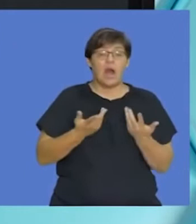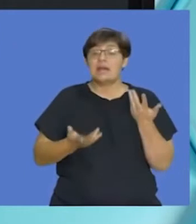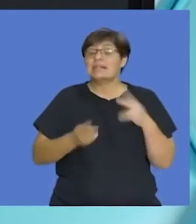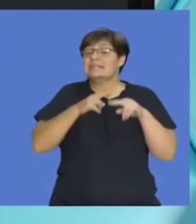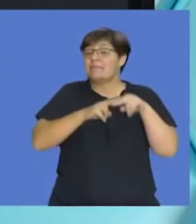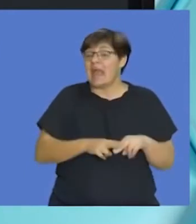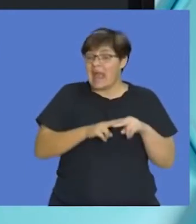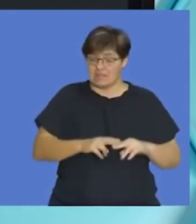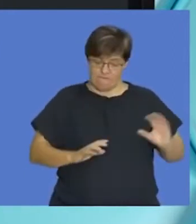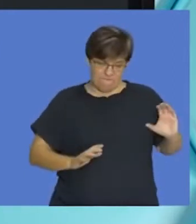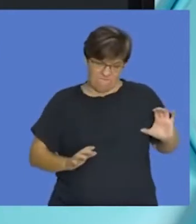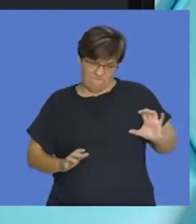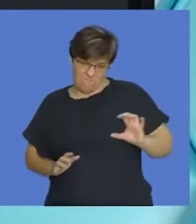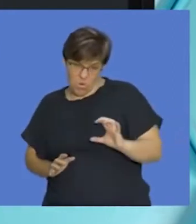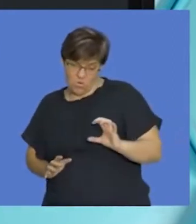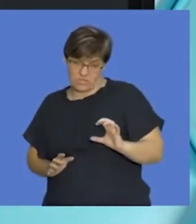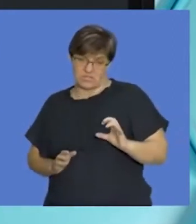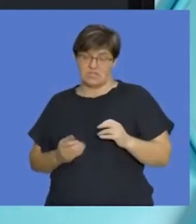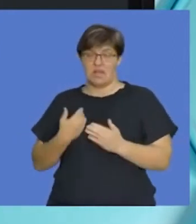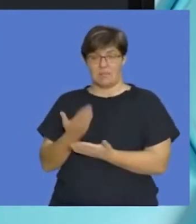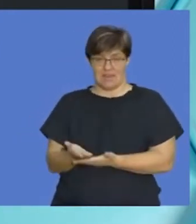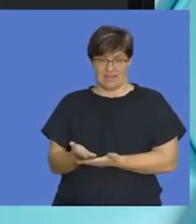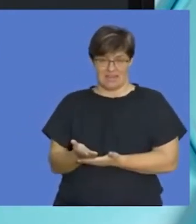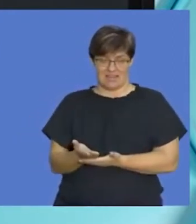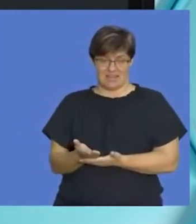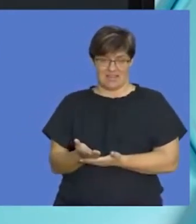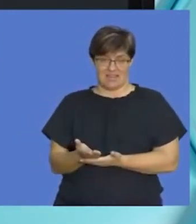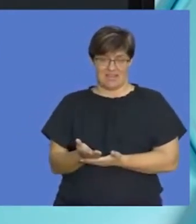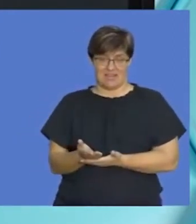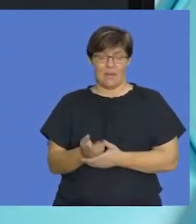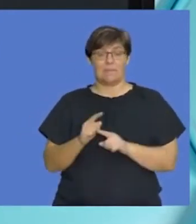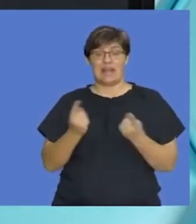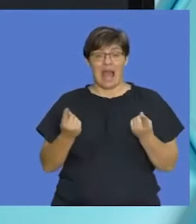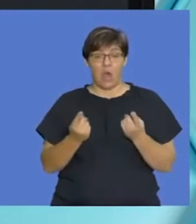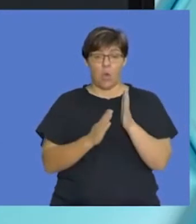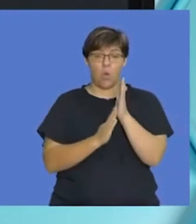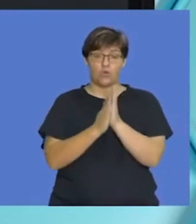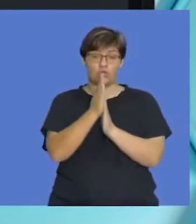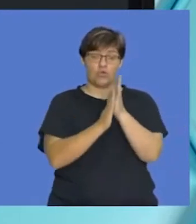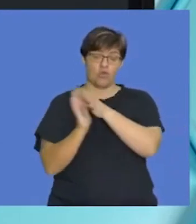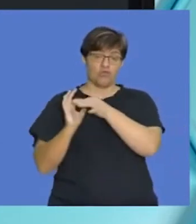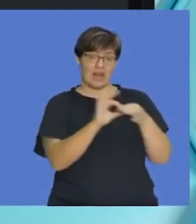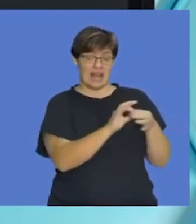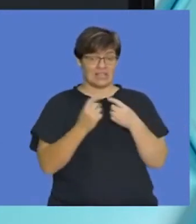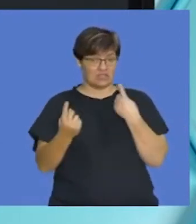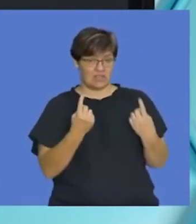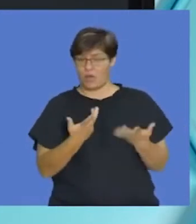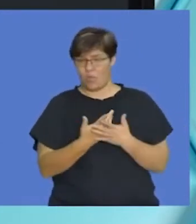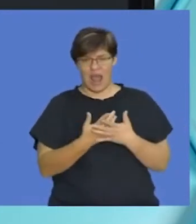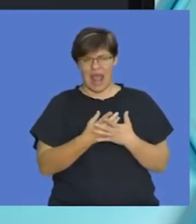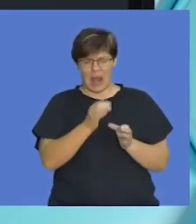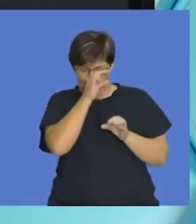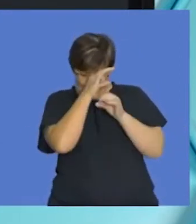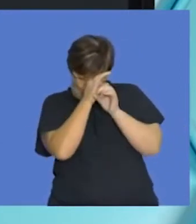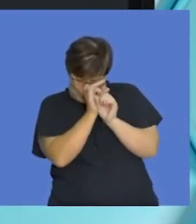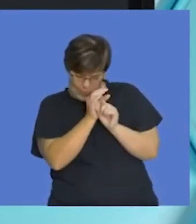by the way we apply the forces to it, but we can't change how the two surfaces relate to each other